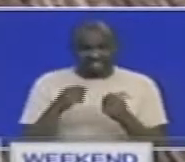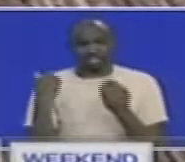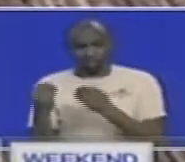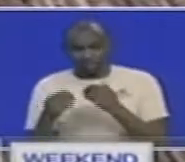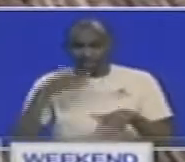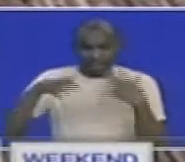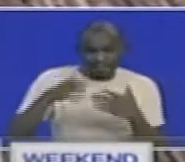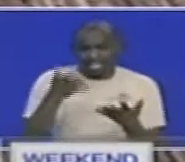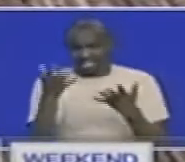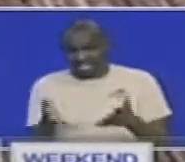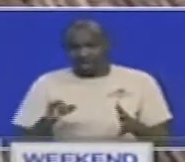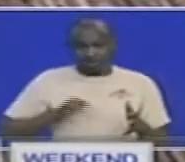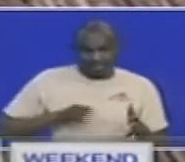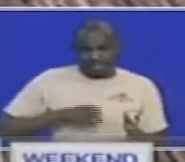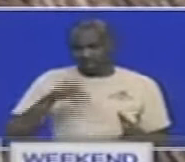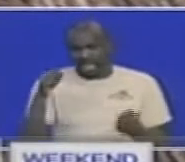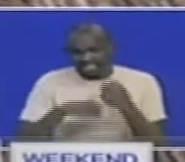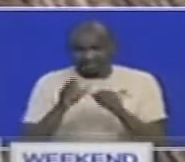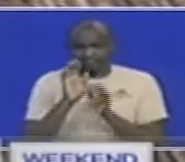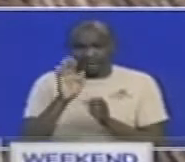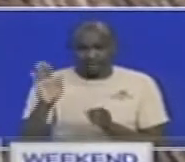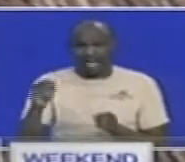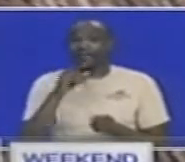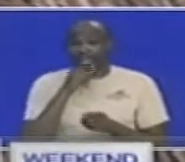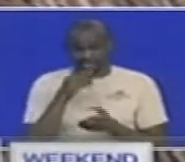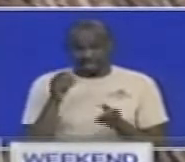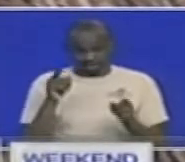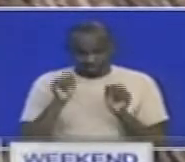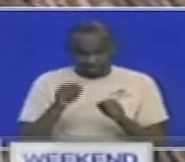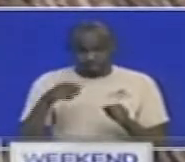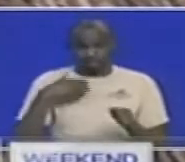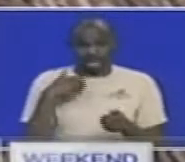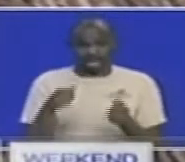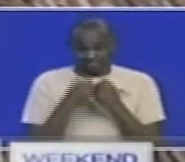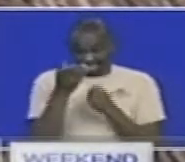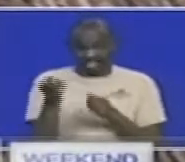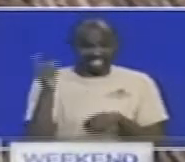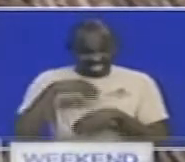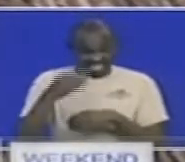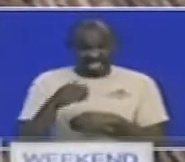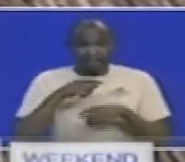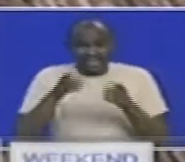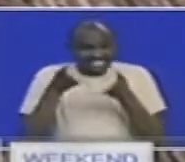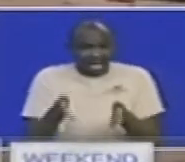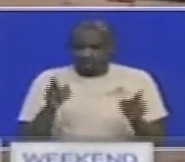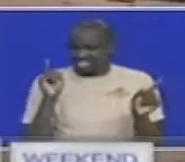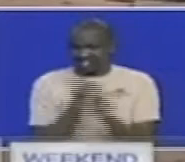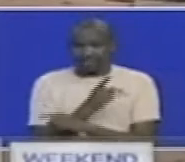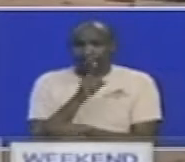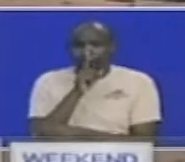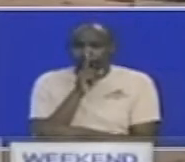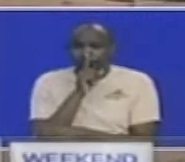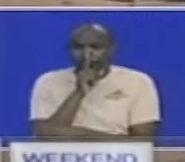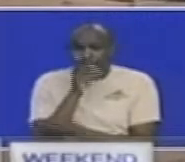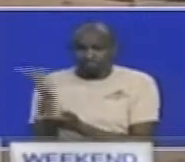running around, the women going on with their activities and the men too carrying on with their day. But now a deafening silence meets